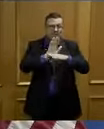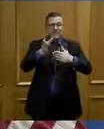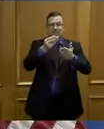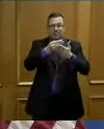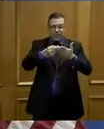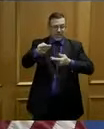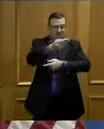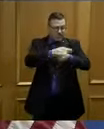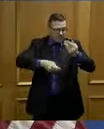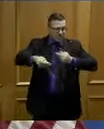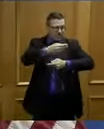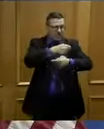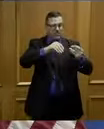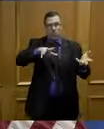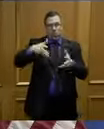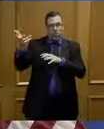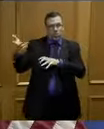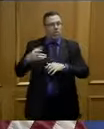hard to